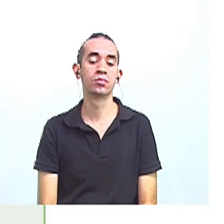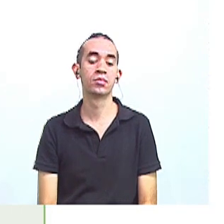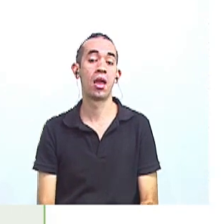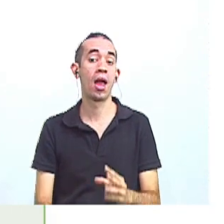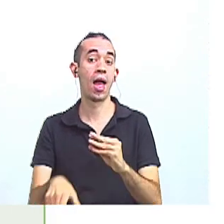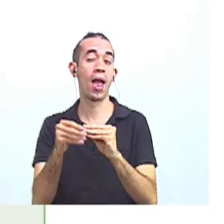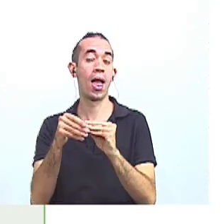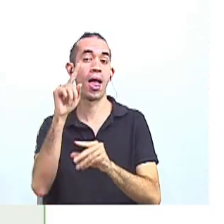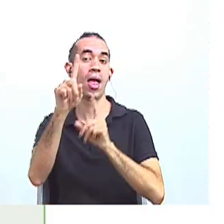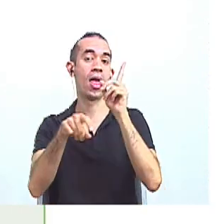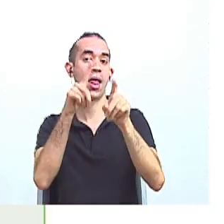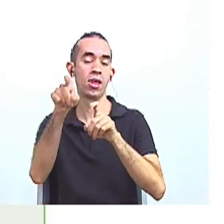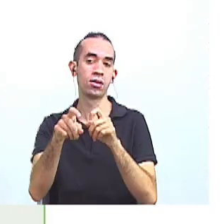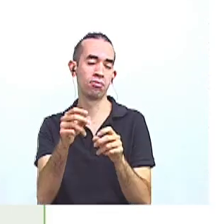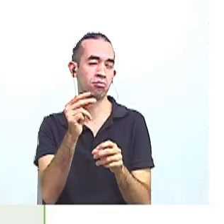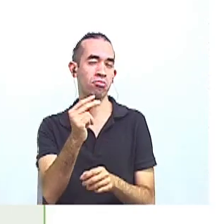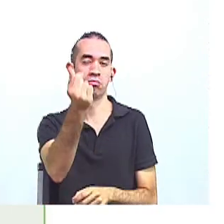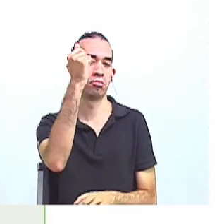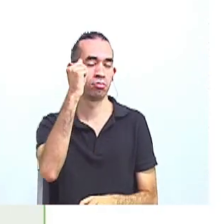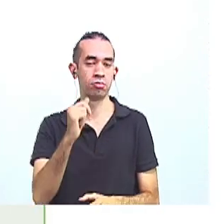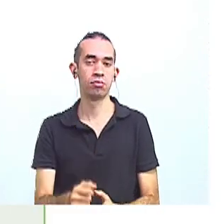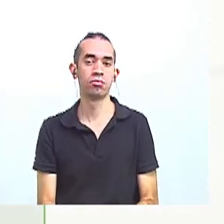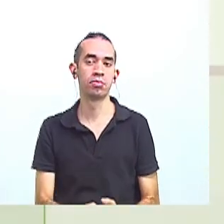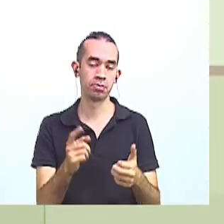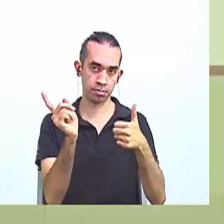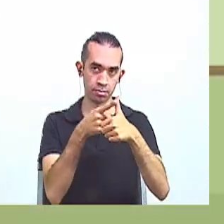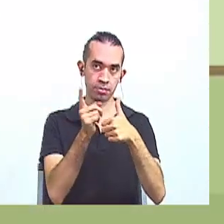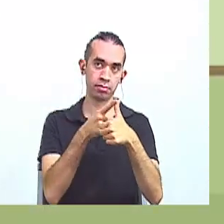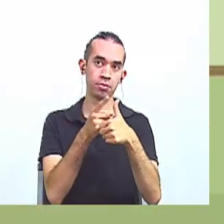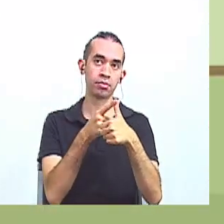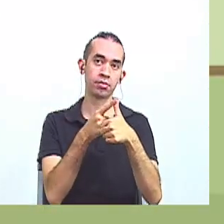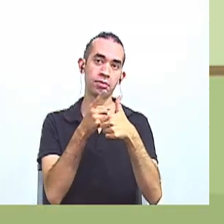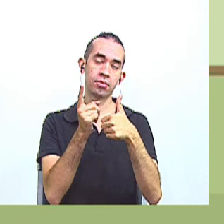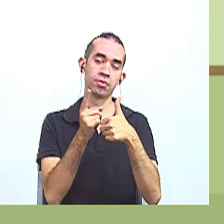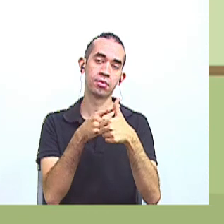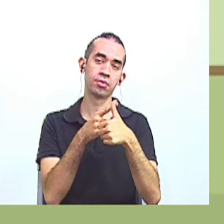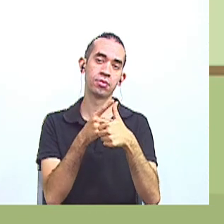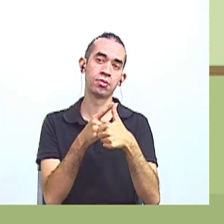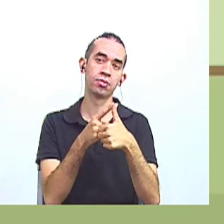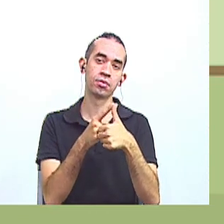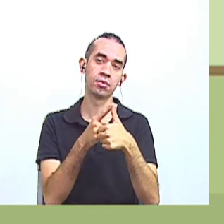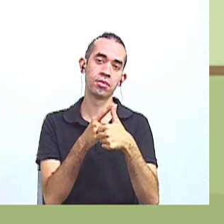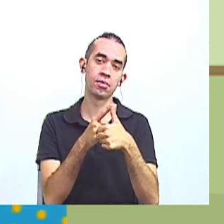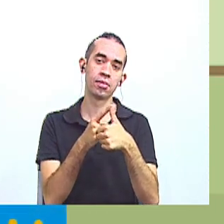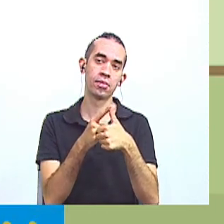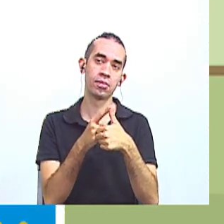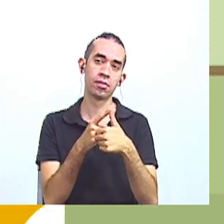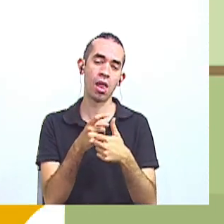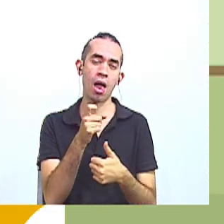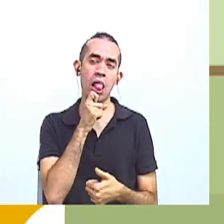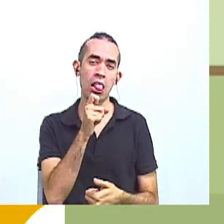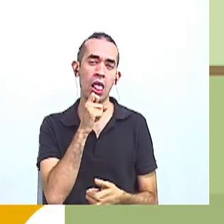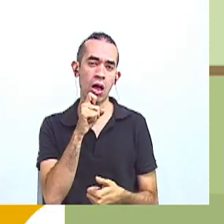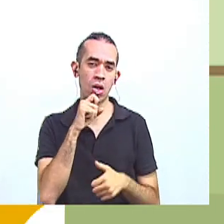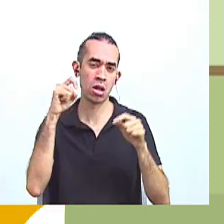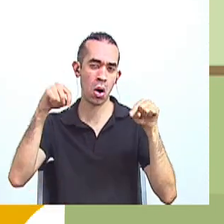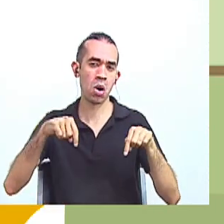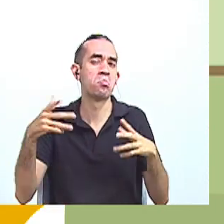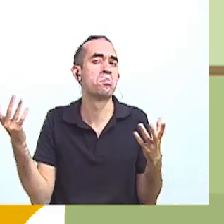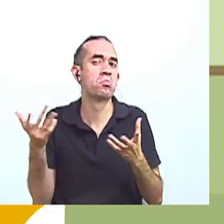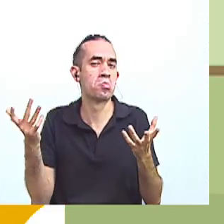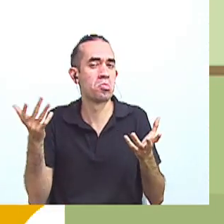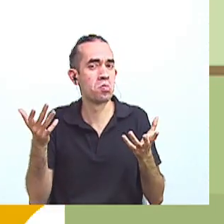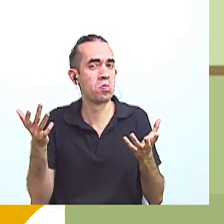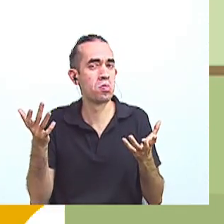questions for you very quickly. Number 1, what was the part in which you had difficulty today?